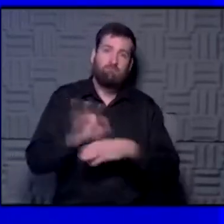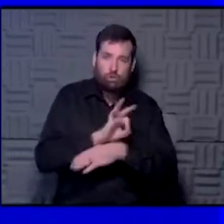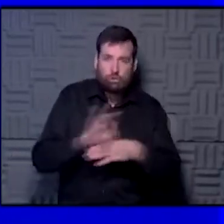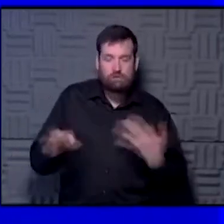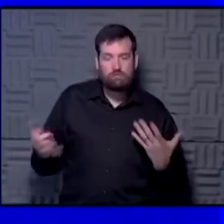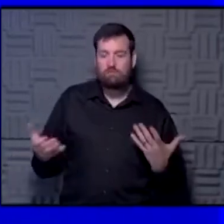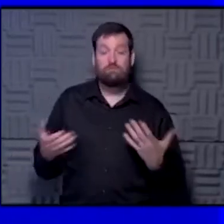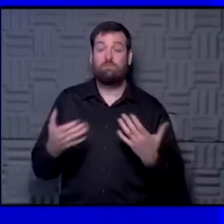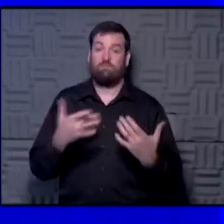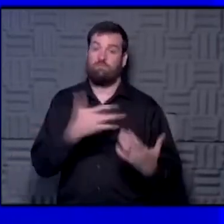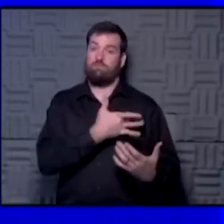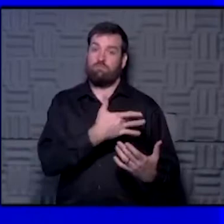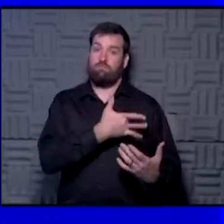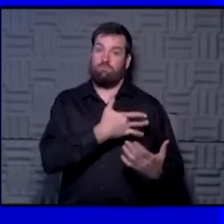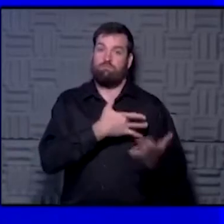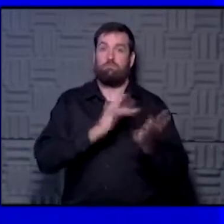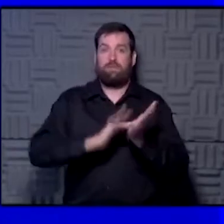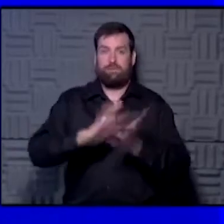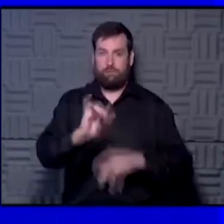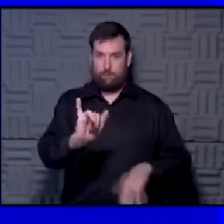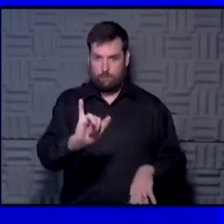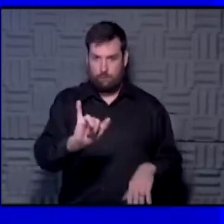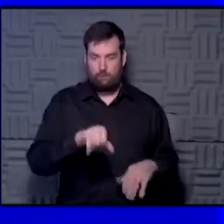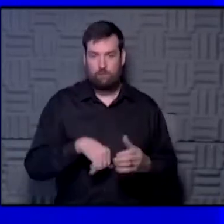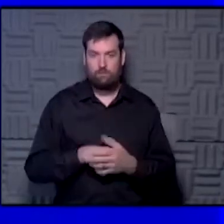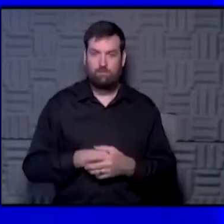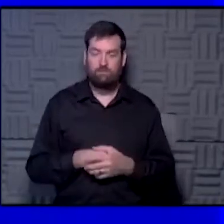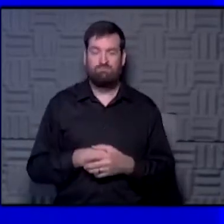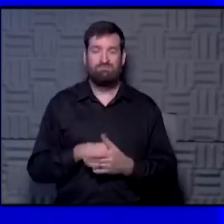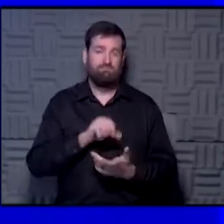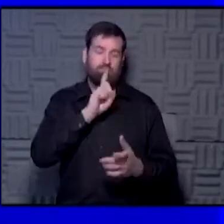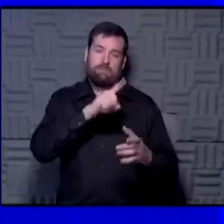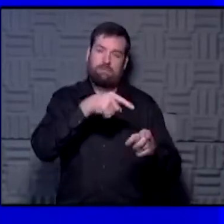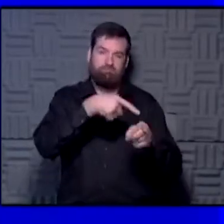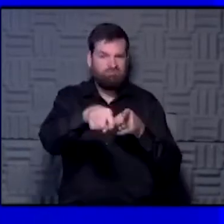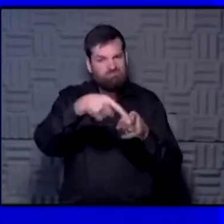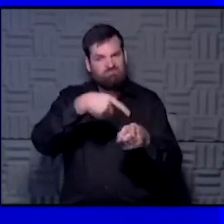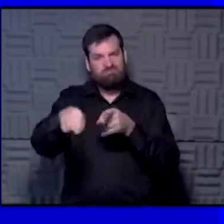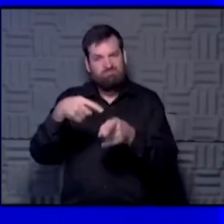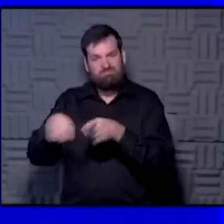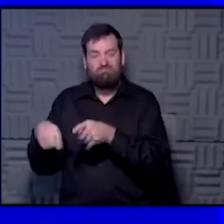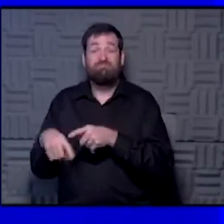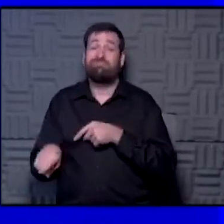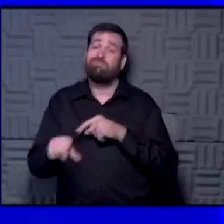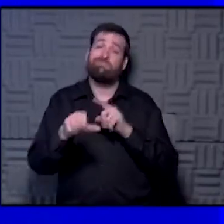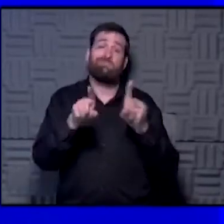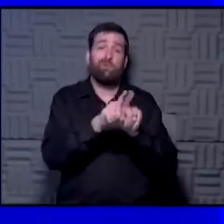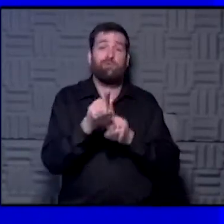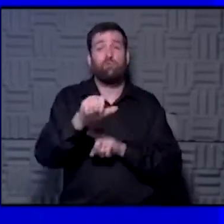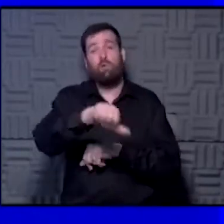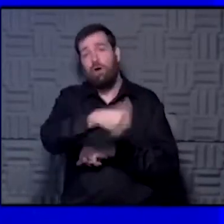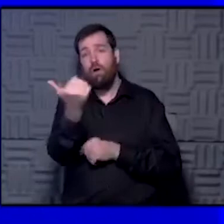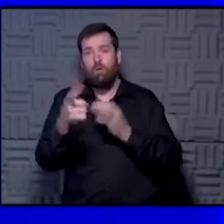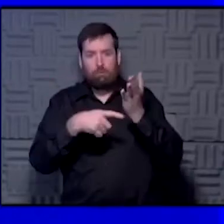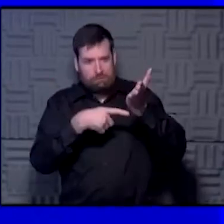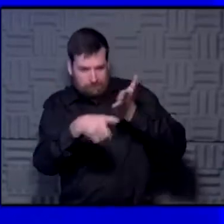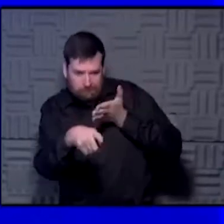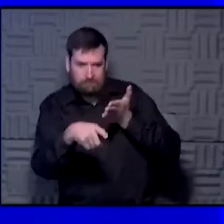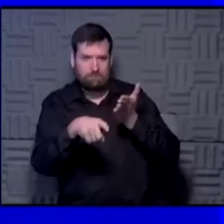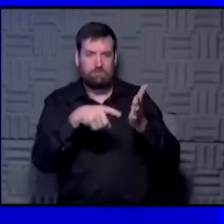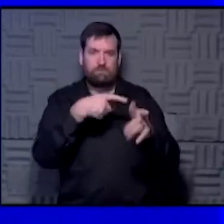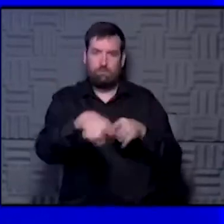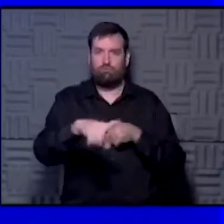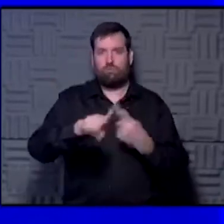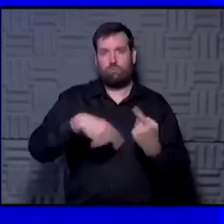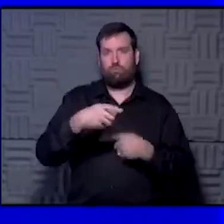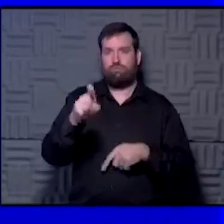including cardiovascular medicine as well. So really a lot of those. And then other subspecialties will be available as